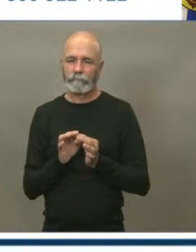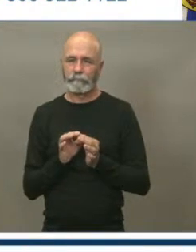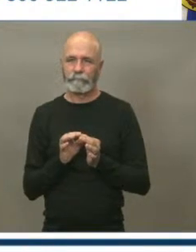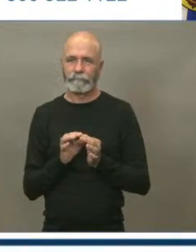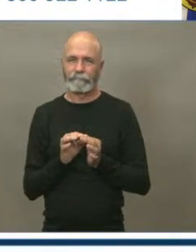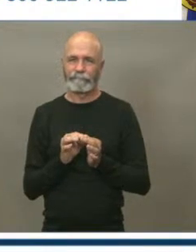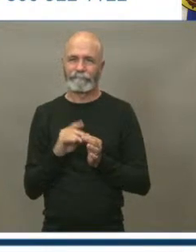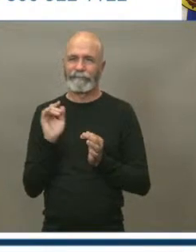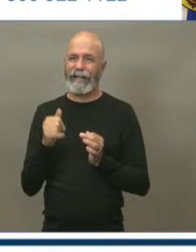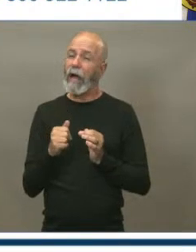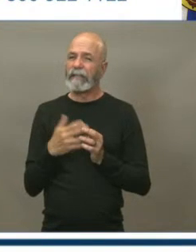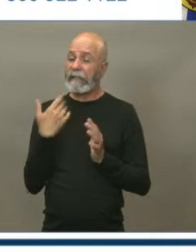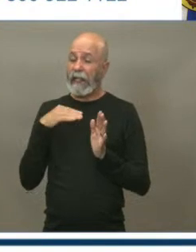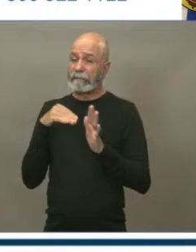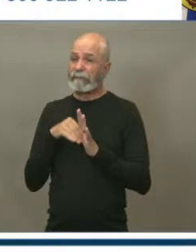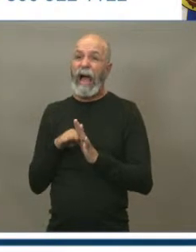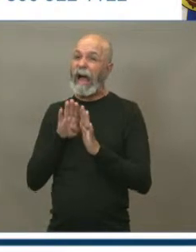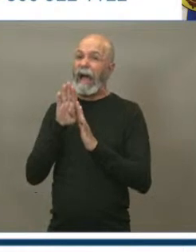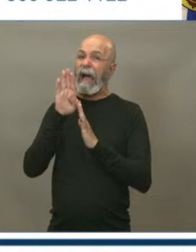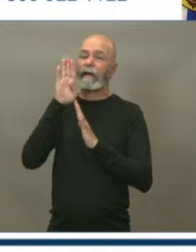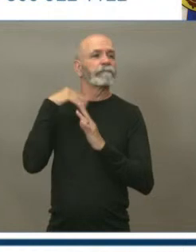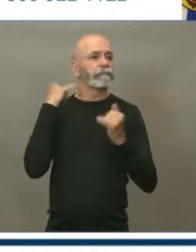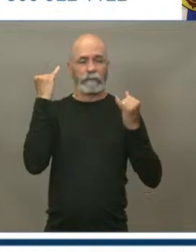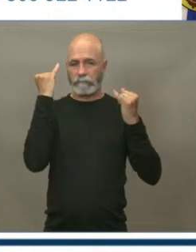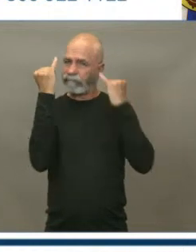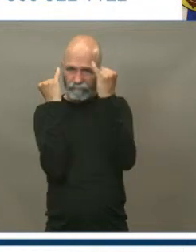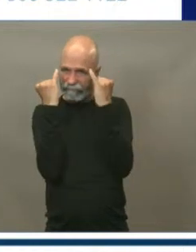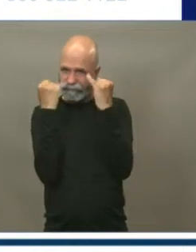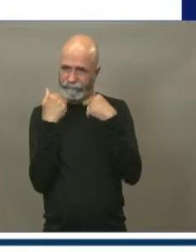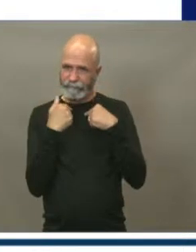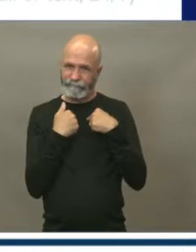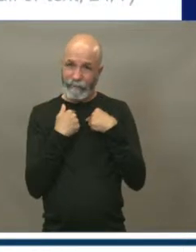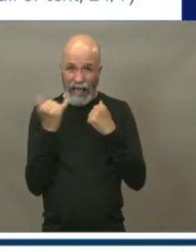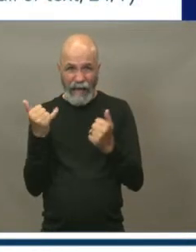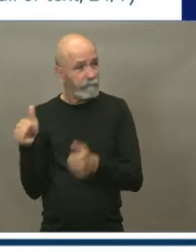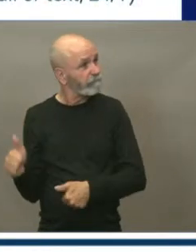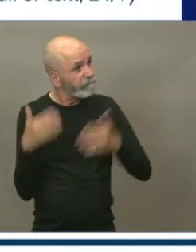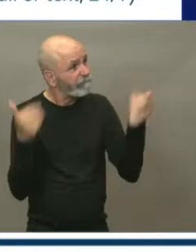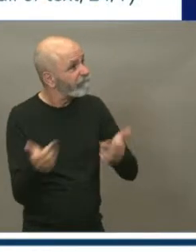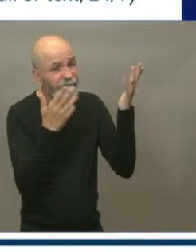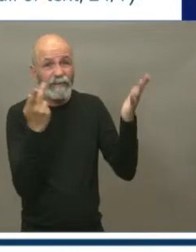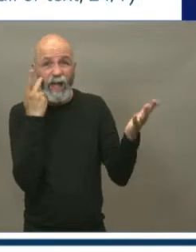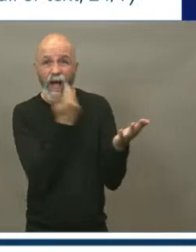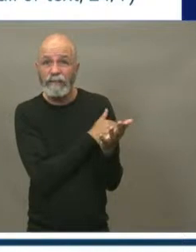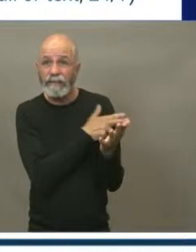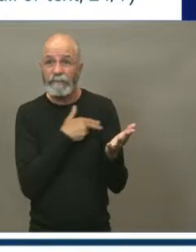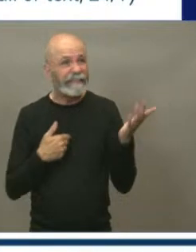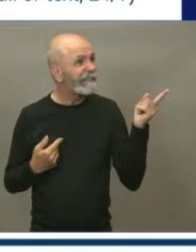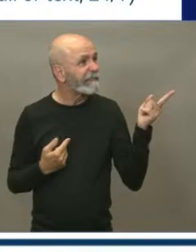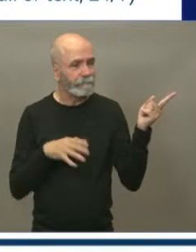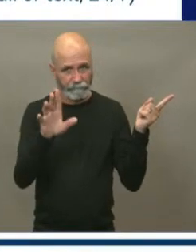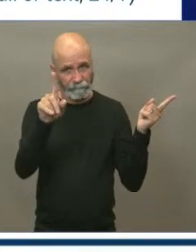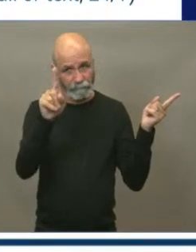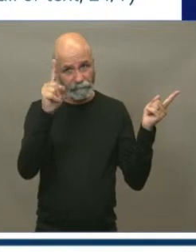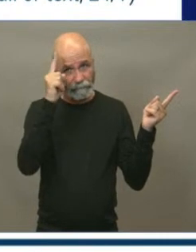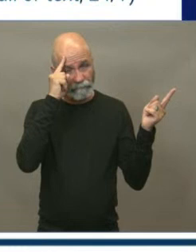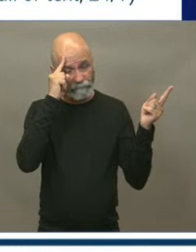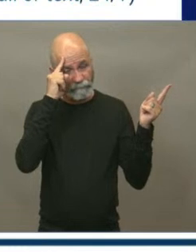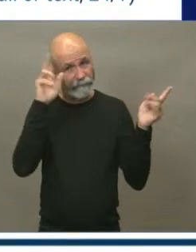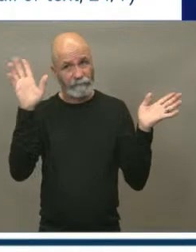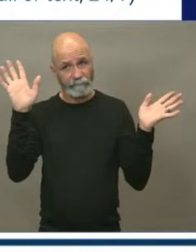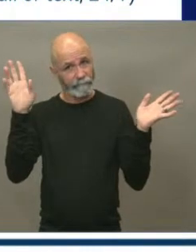I remain concerned. We have high hospitalization rates right now. We need to stay focused. People really need to follow the